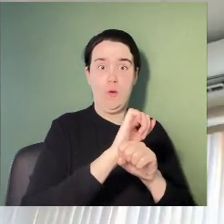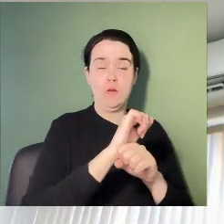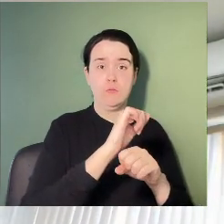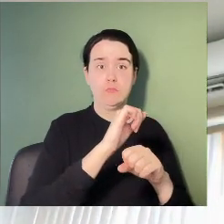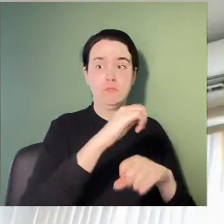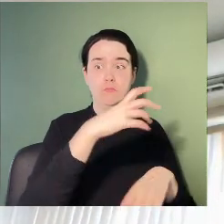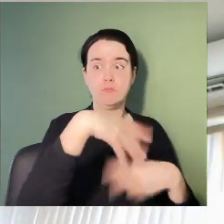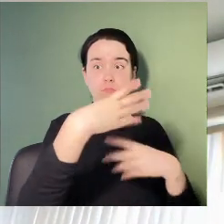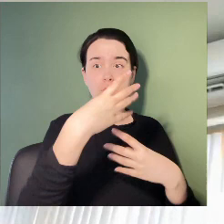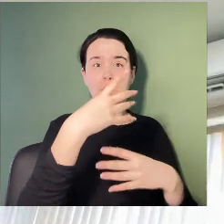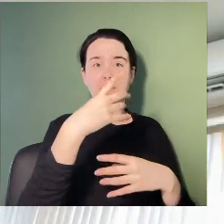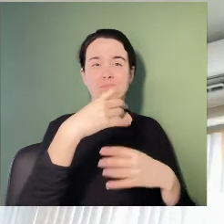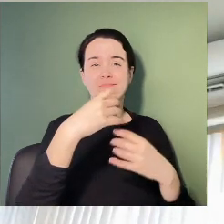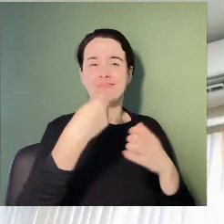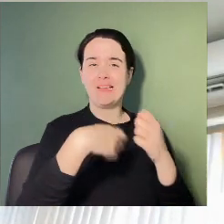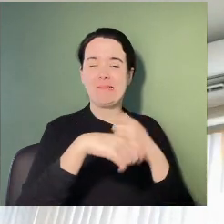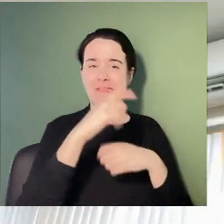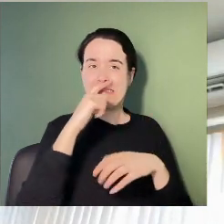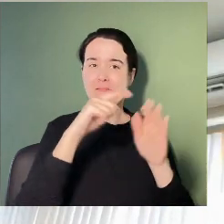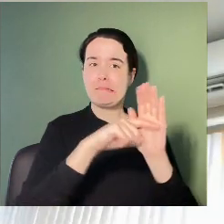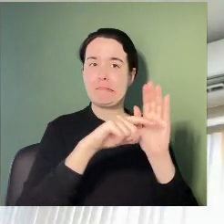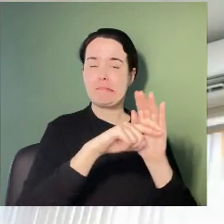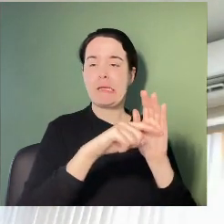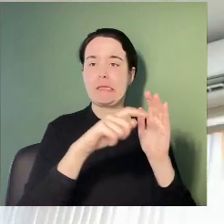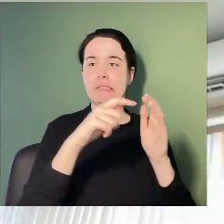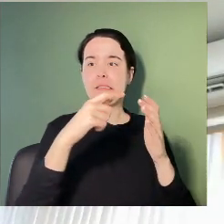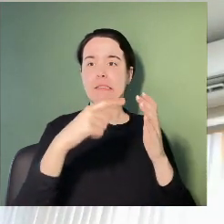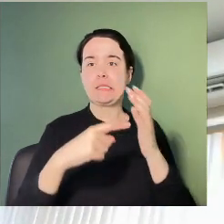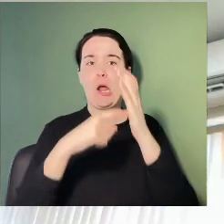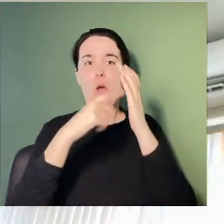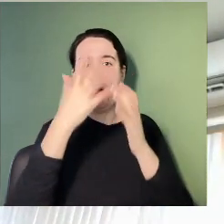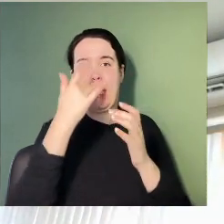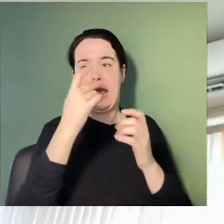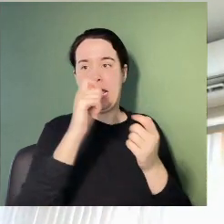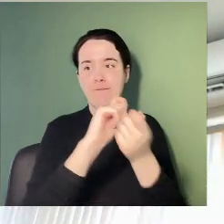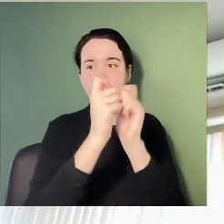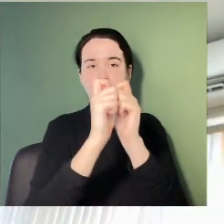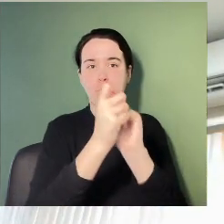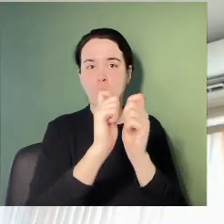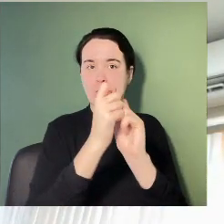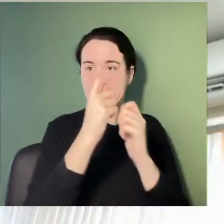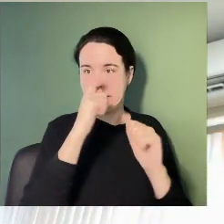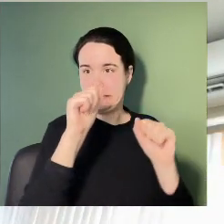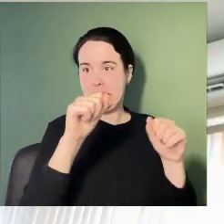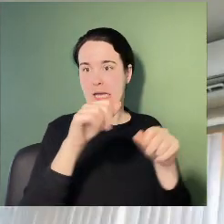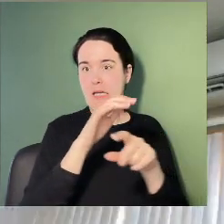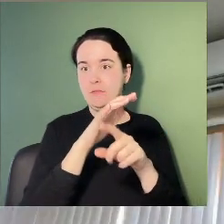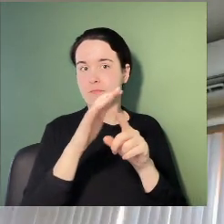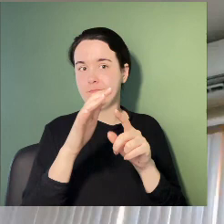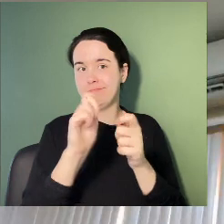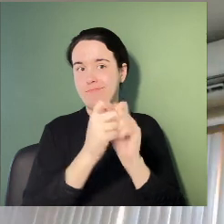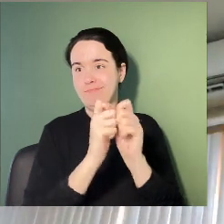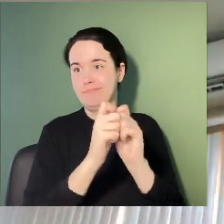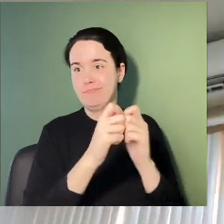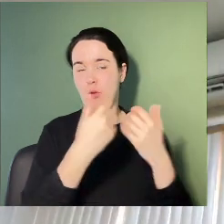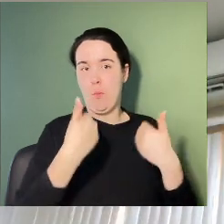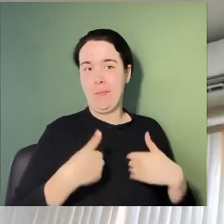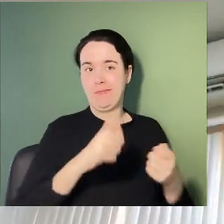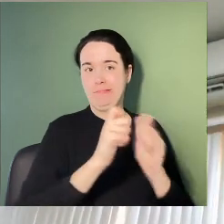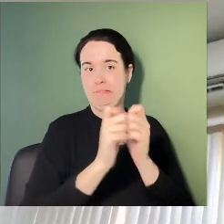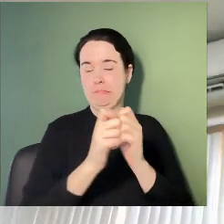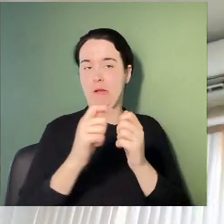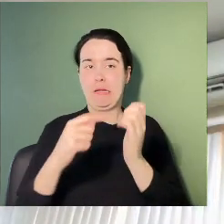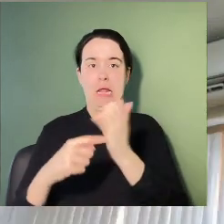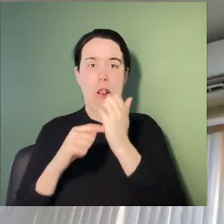part of technology, which has shown that the human factor can actually manipulate